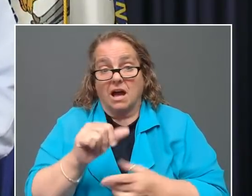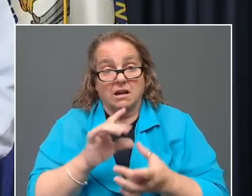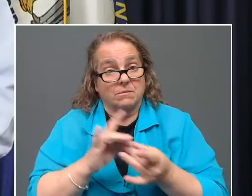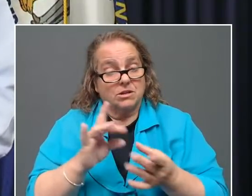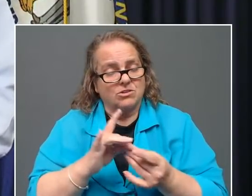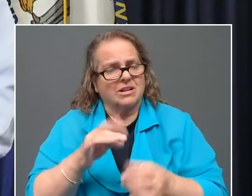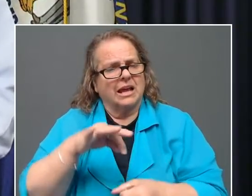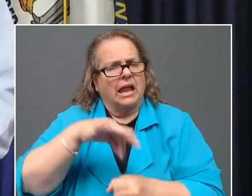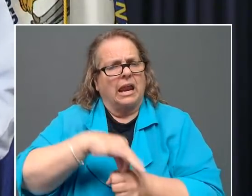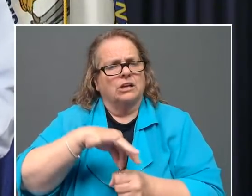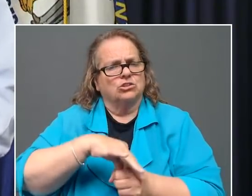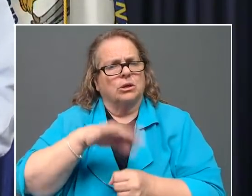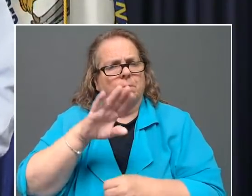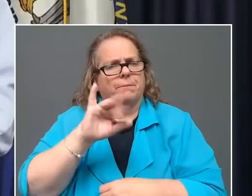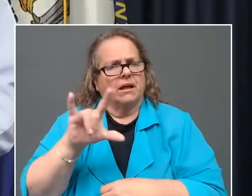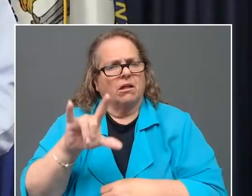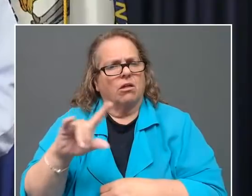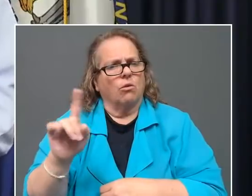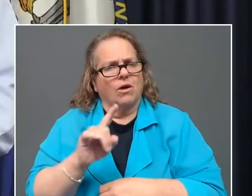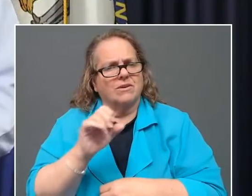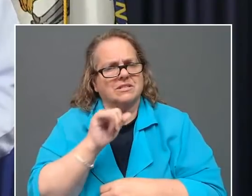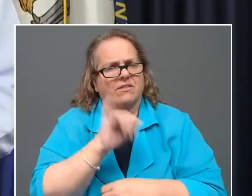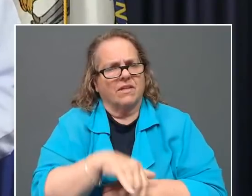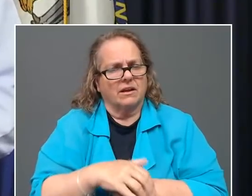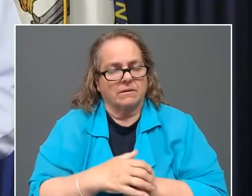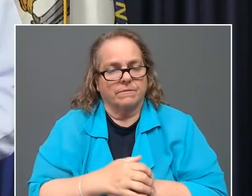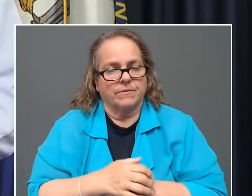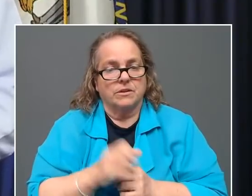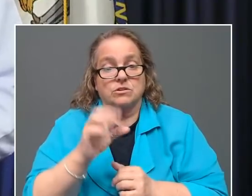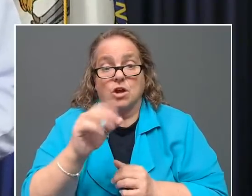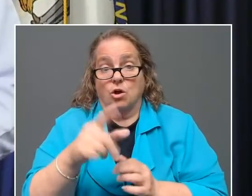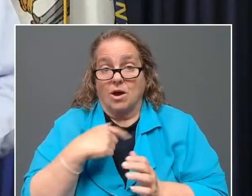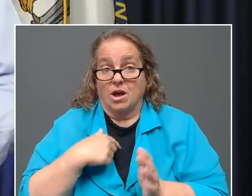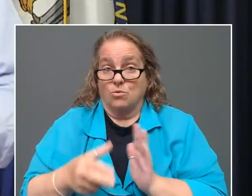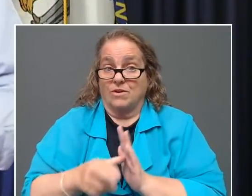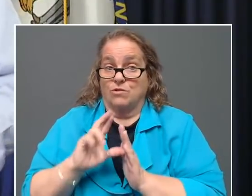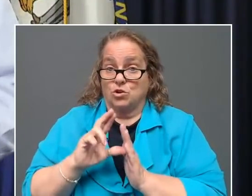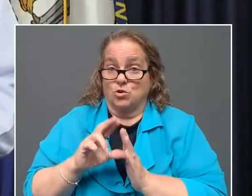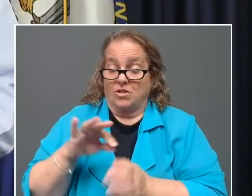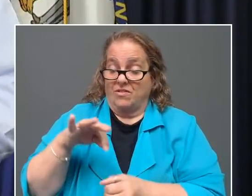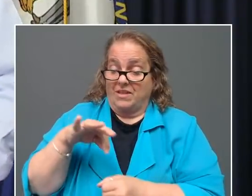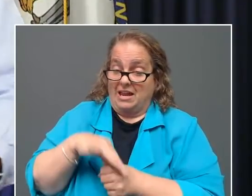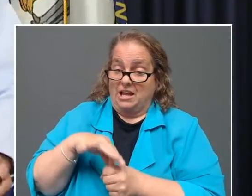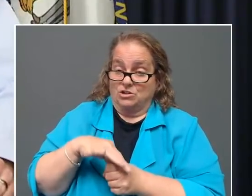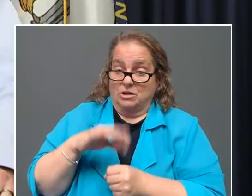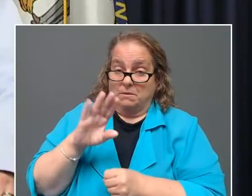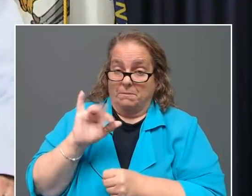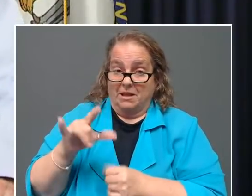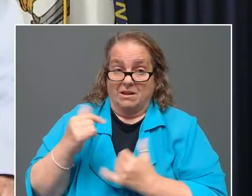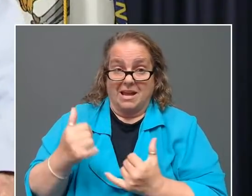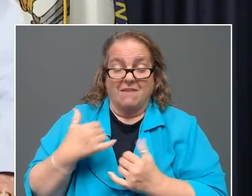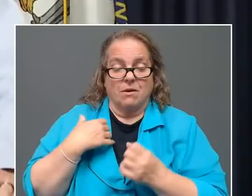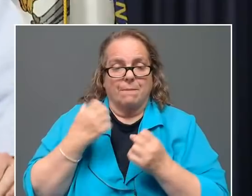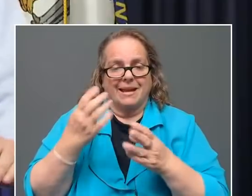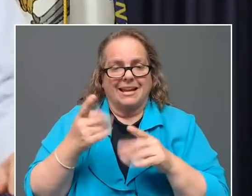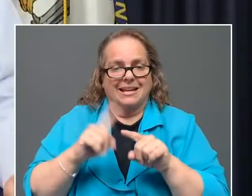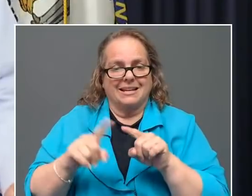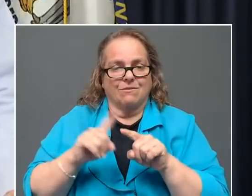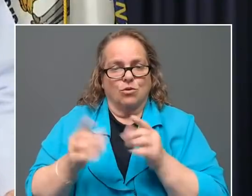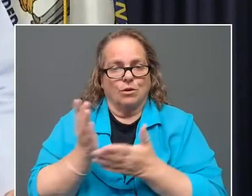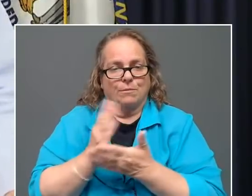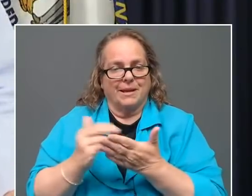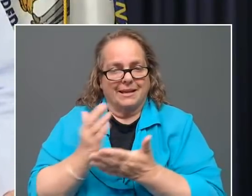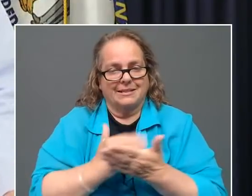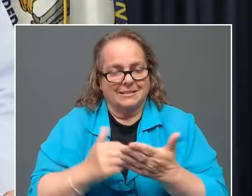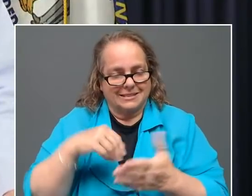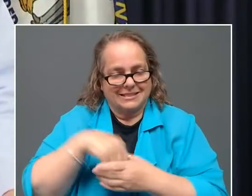stand? So reviewing the election bill right now, it's got a lot of different pieces in it, but we expect to have